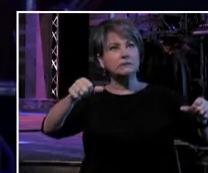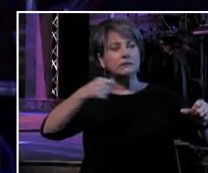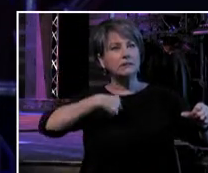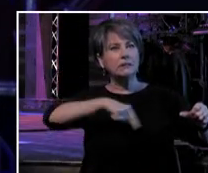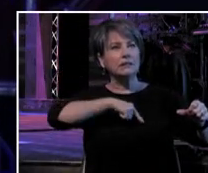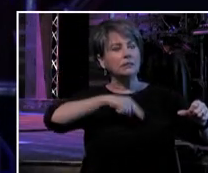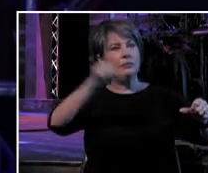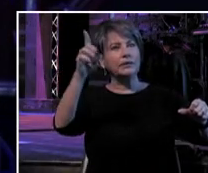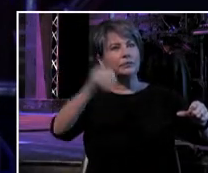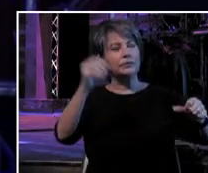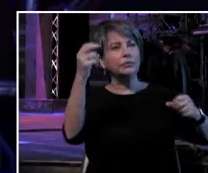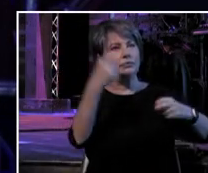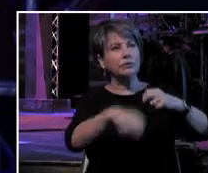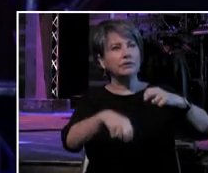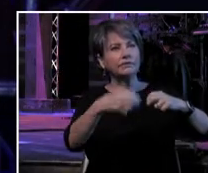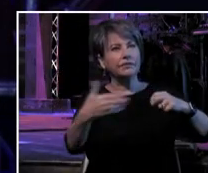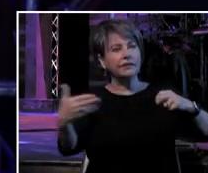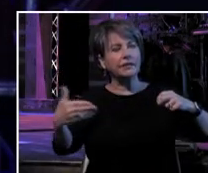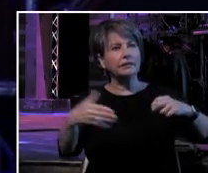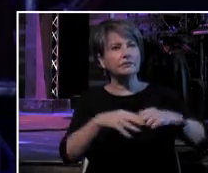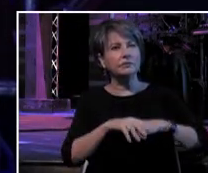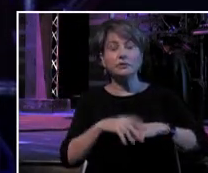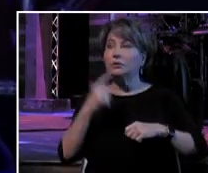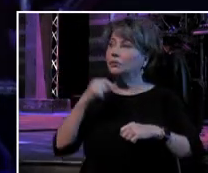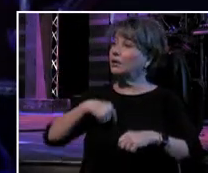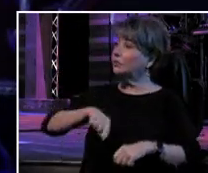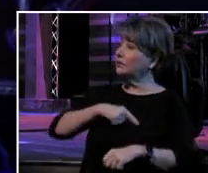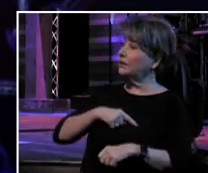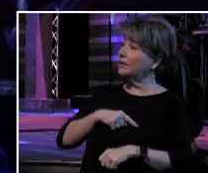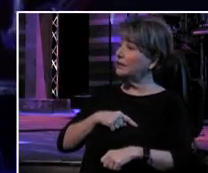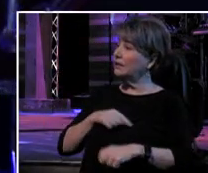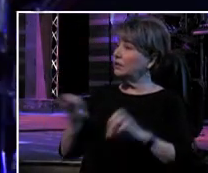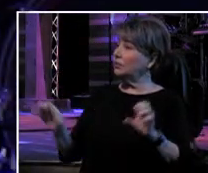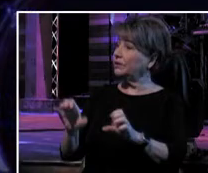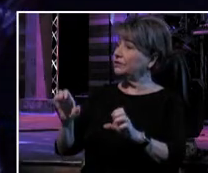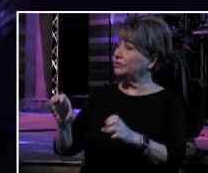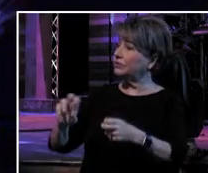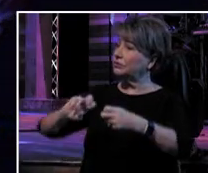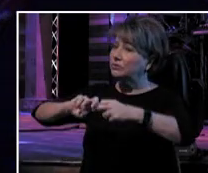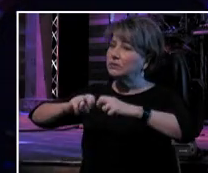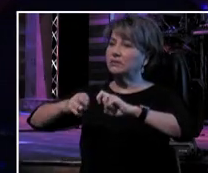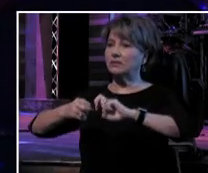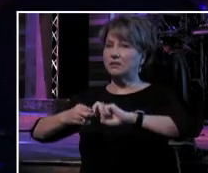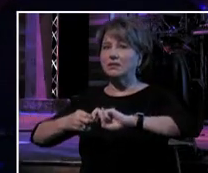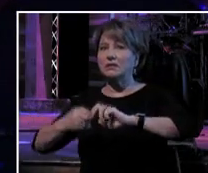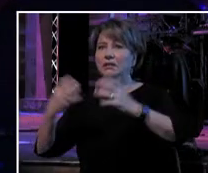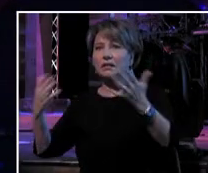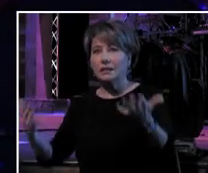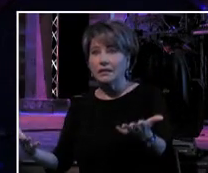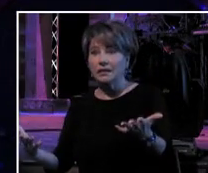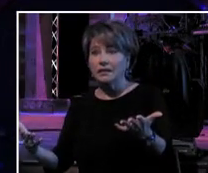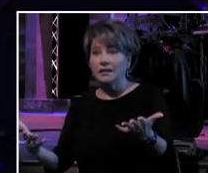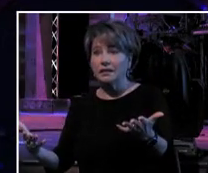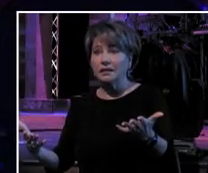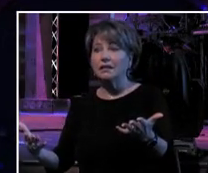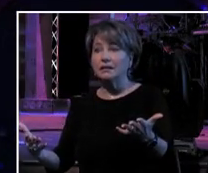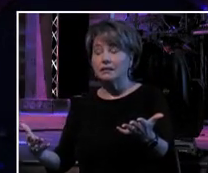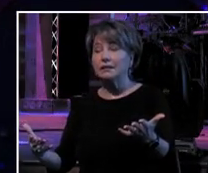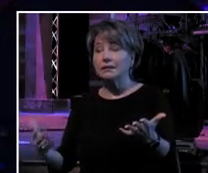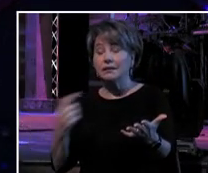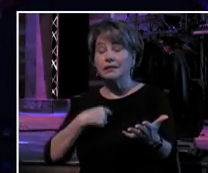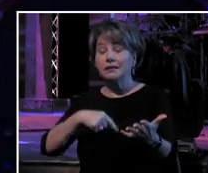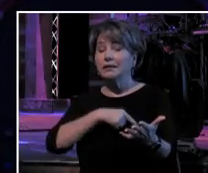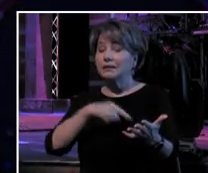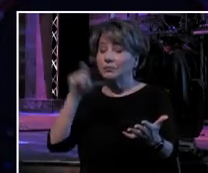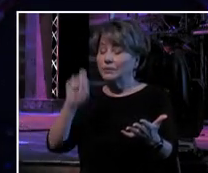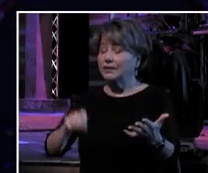who are we? We do difficult things. Do you know, church, we have got to be willing to do difficult things, or